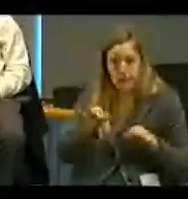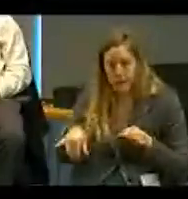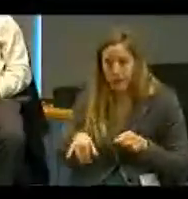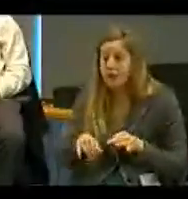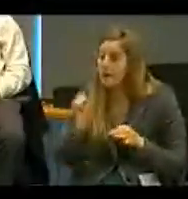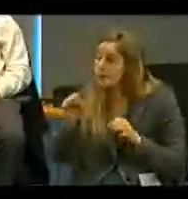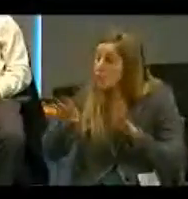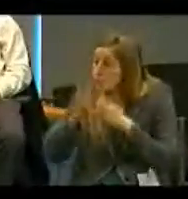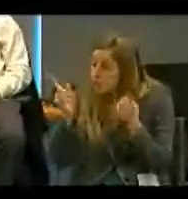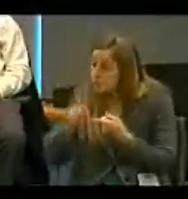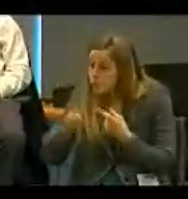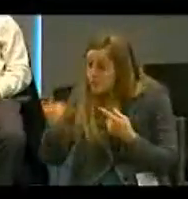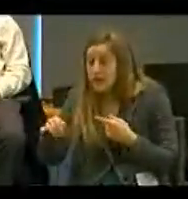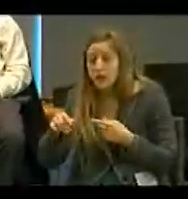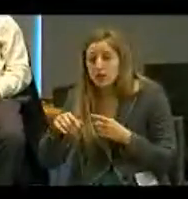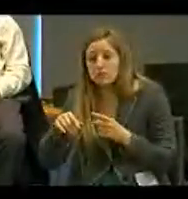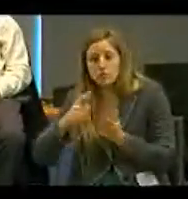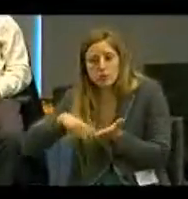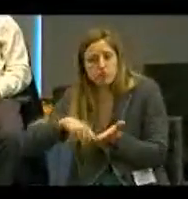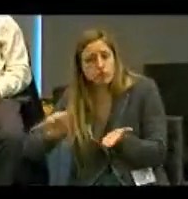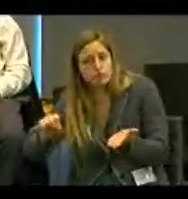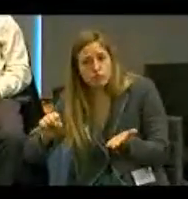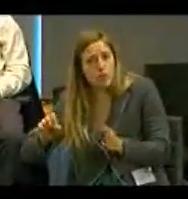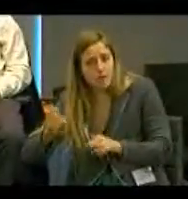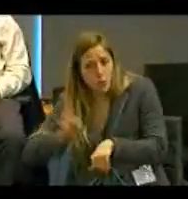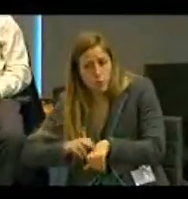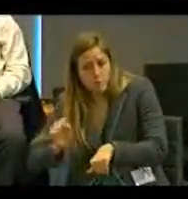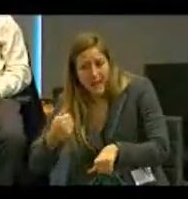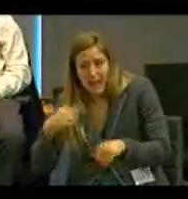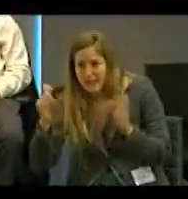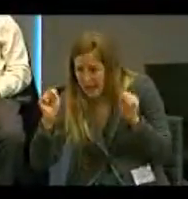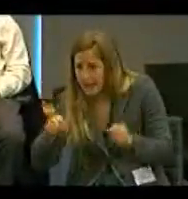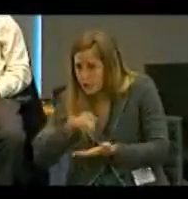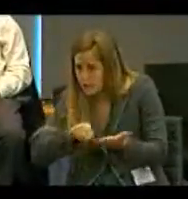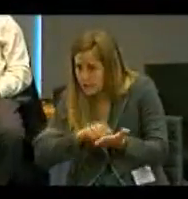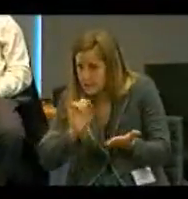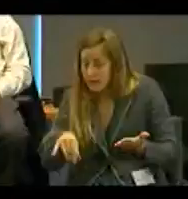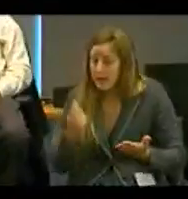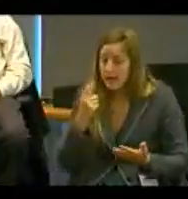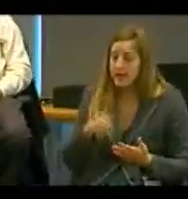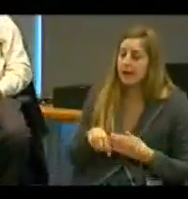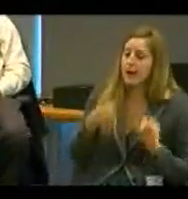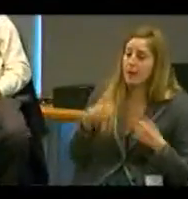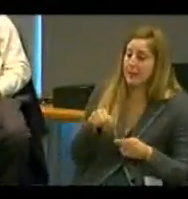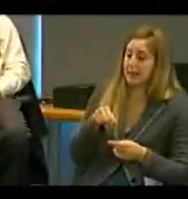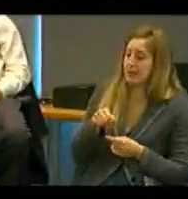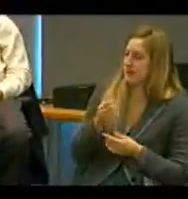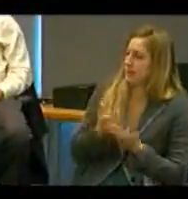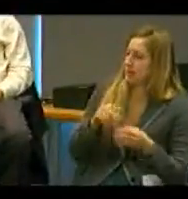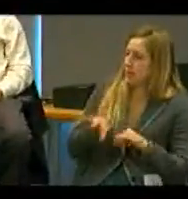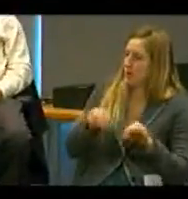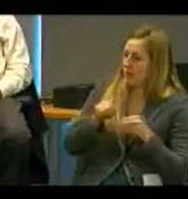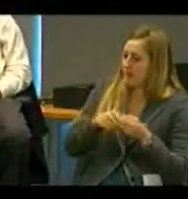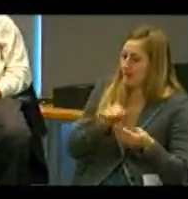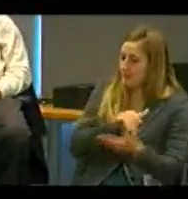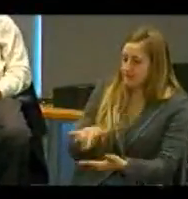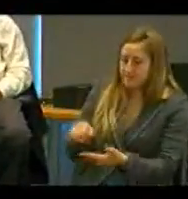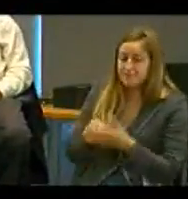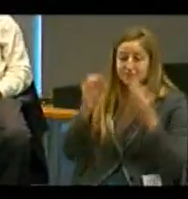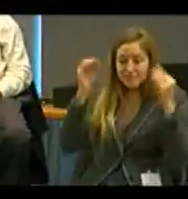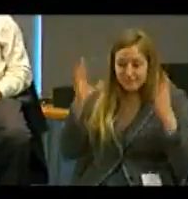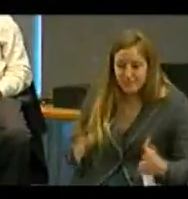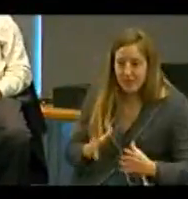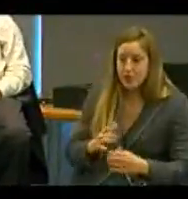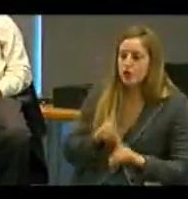It is entirely open to that criticism. The interesting subpoint of that study, which isn't remarked upon, is that teacher-reported misbehavior